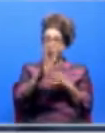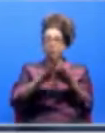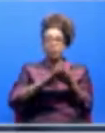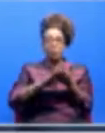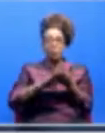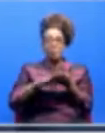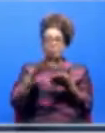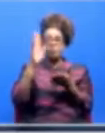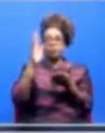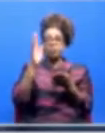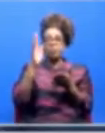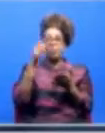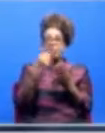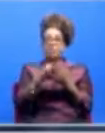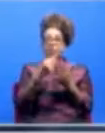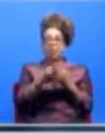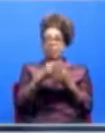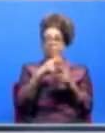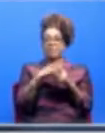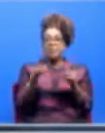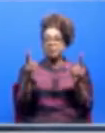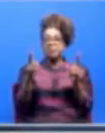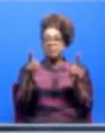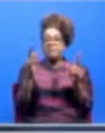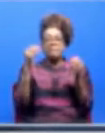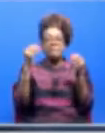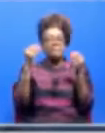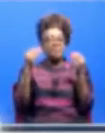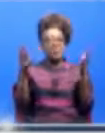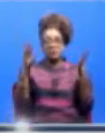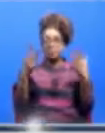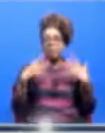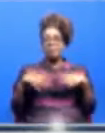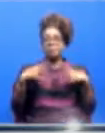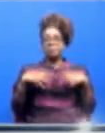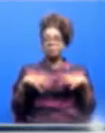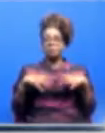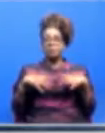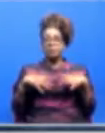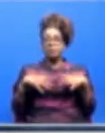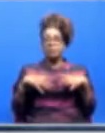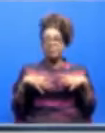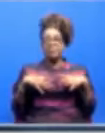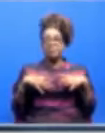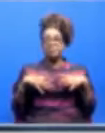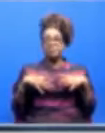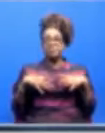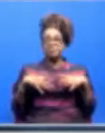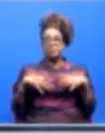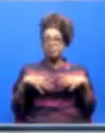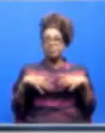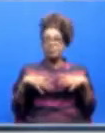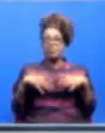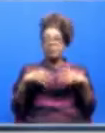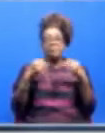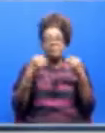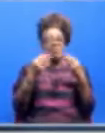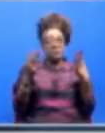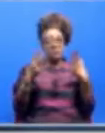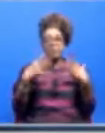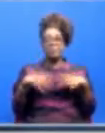small and small bits of monies, but for very many people. Mm. So cumulatively, that's why the fund is very big.